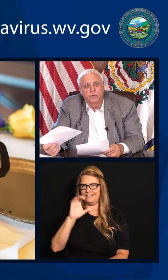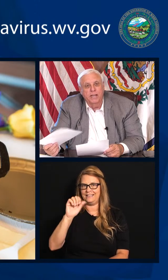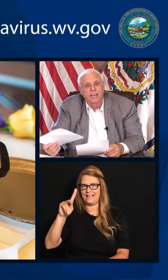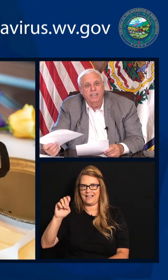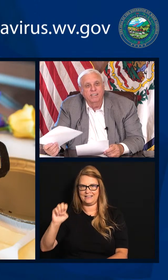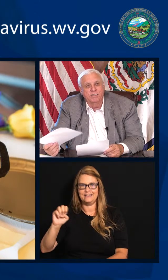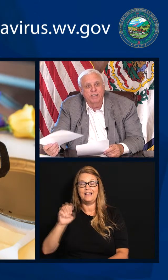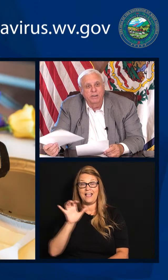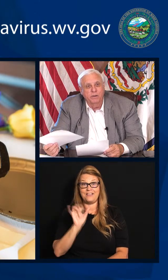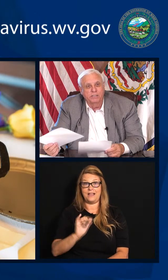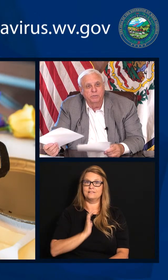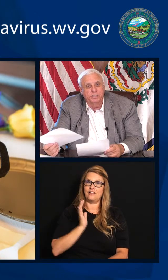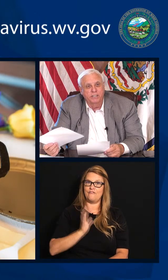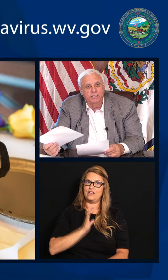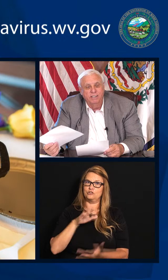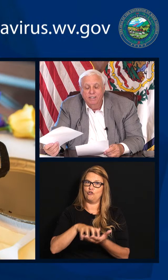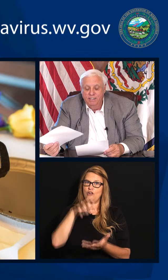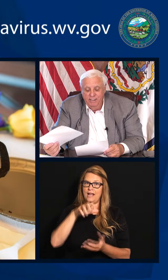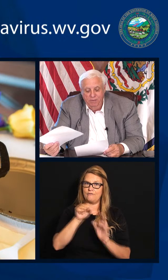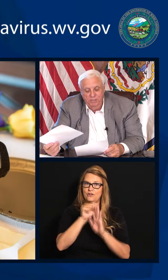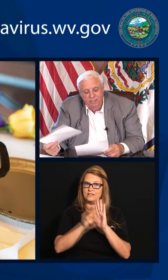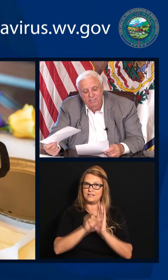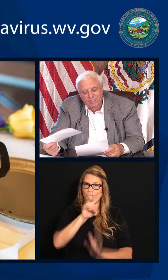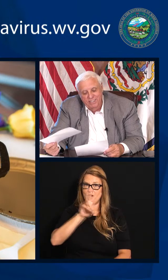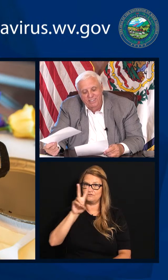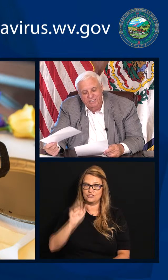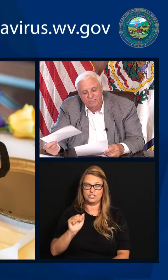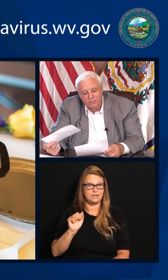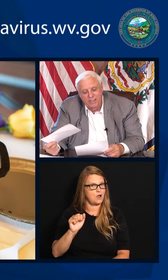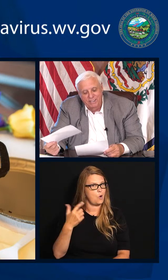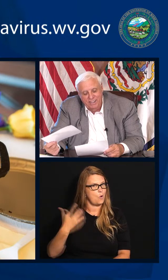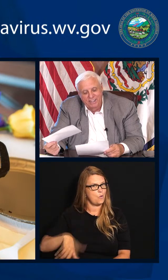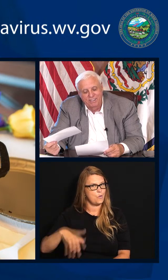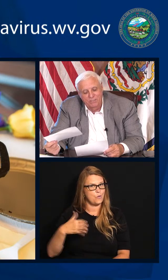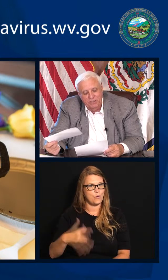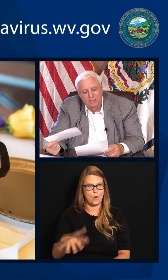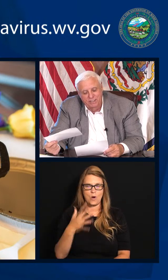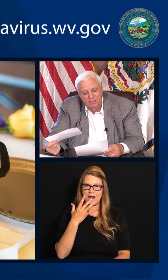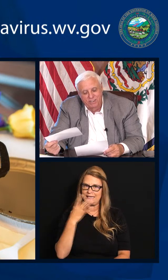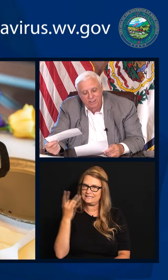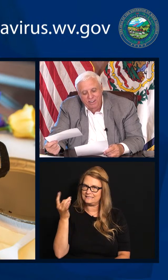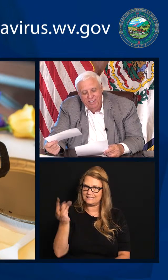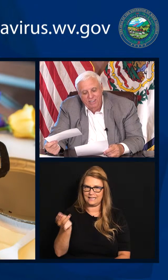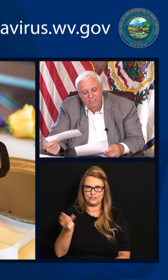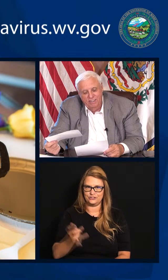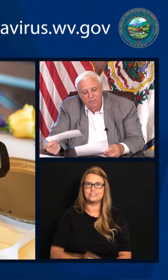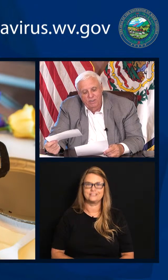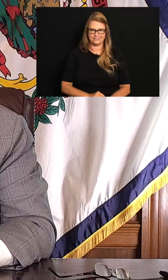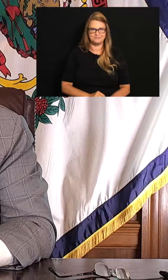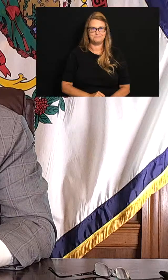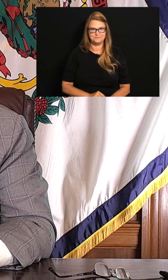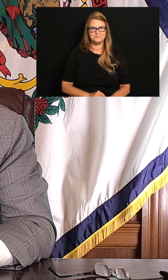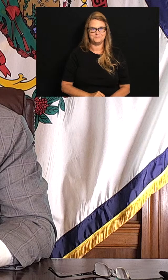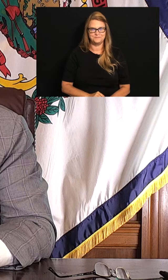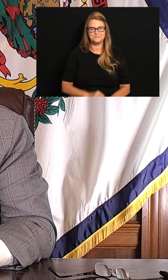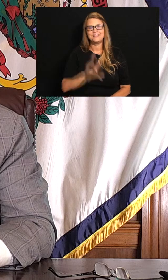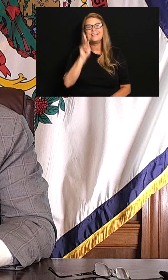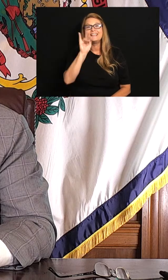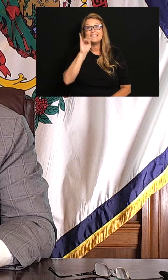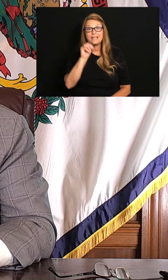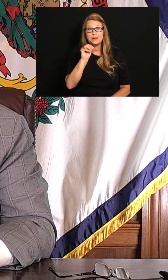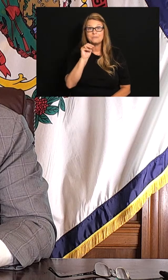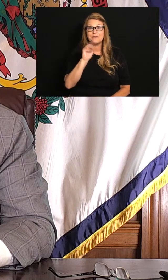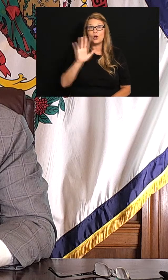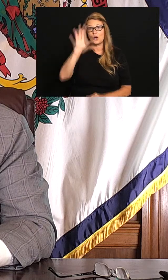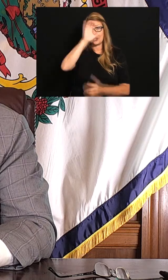official cake in the state of West Virginia, and I'm telling you, it is flat out really good. And so Kim and